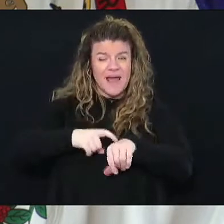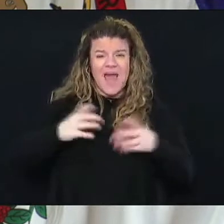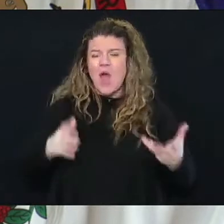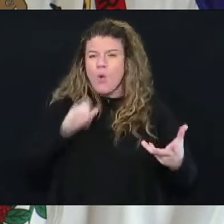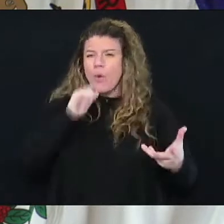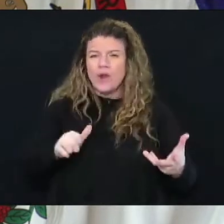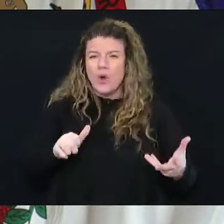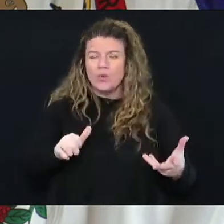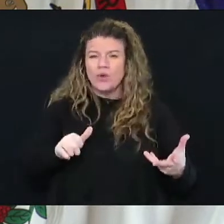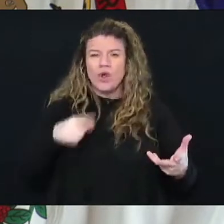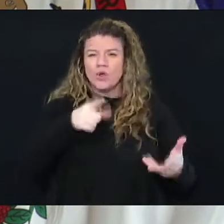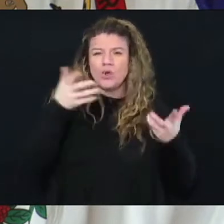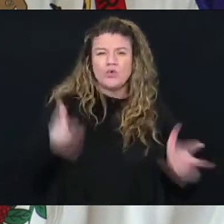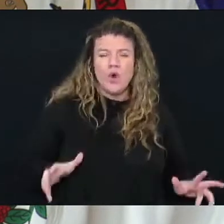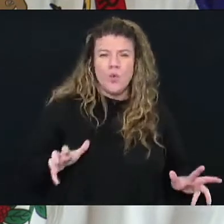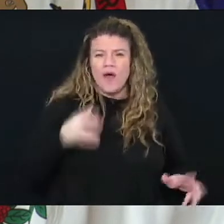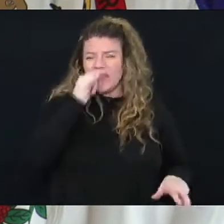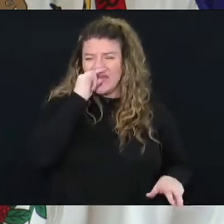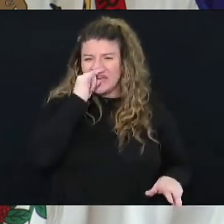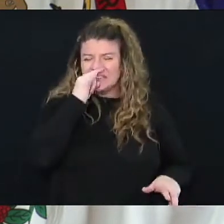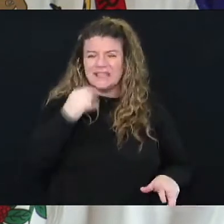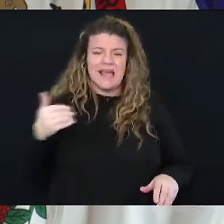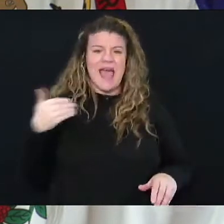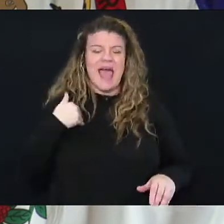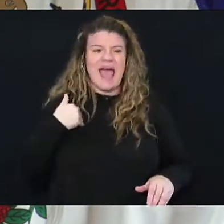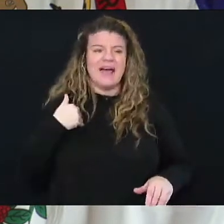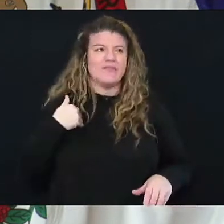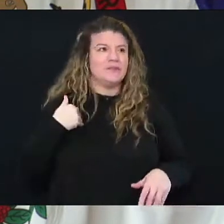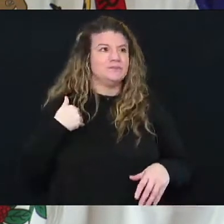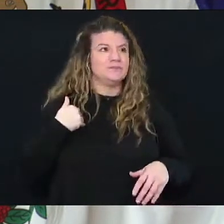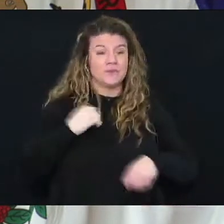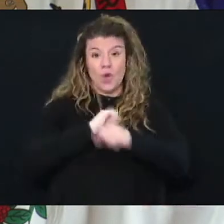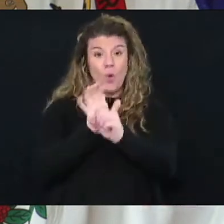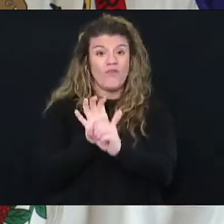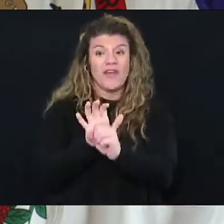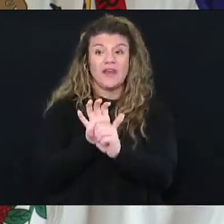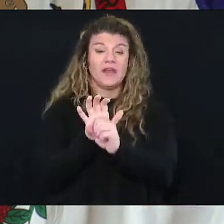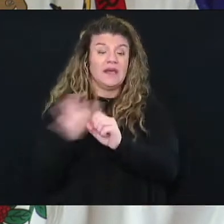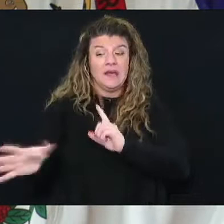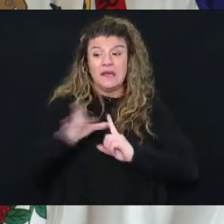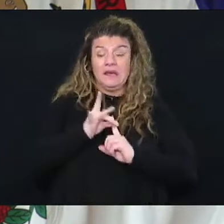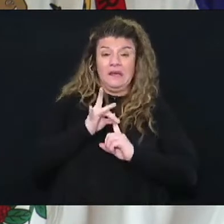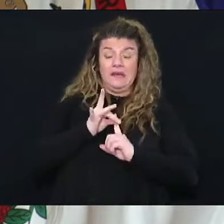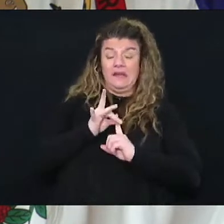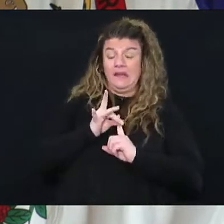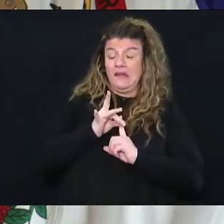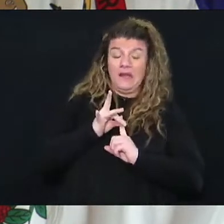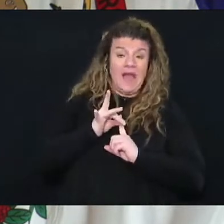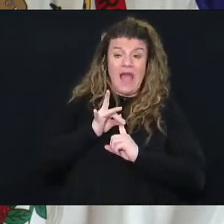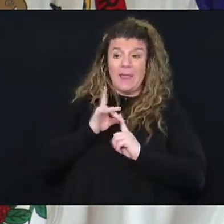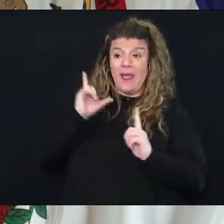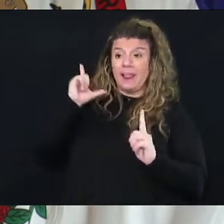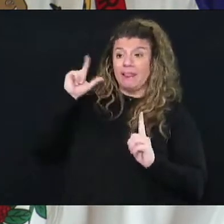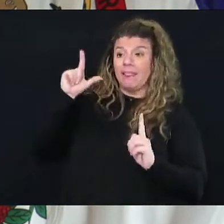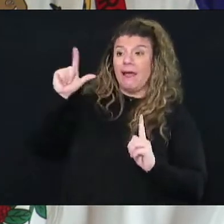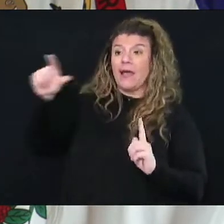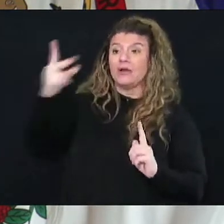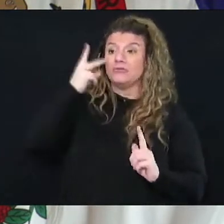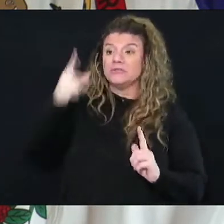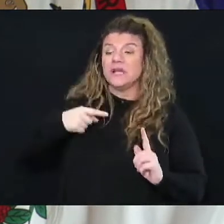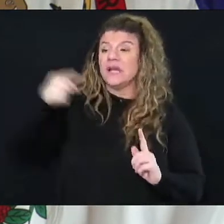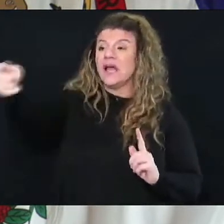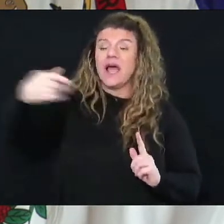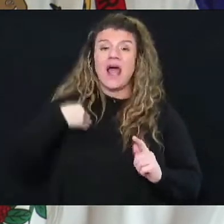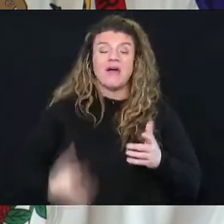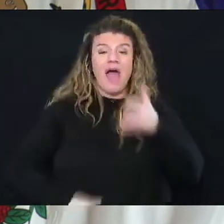don't want to get your kids, you know, that have COVID and then awaken way down the trail and everything to